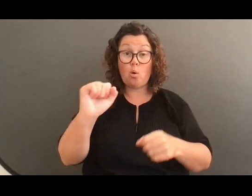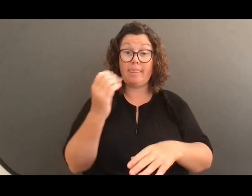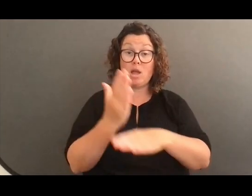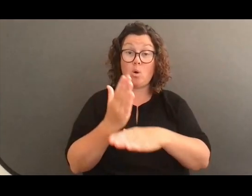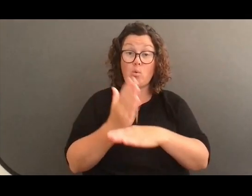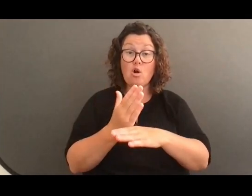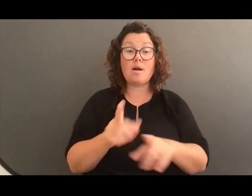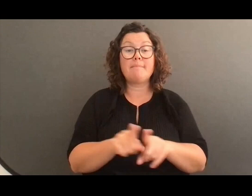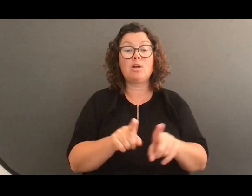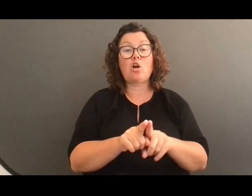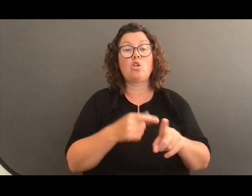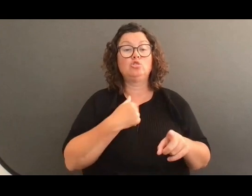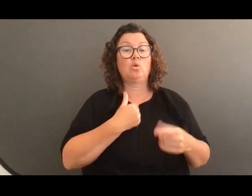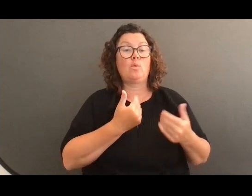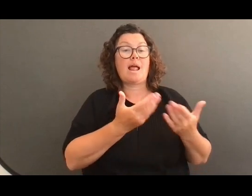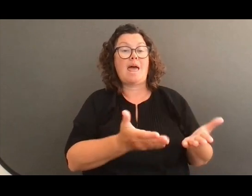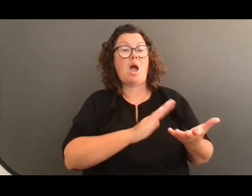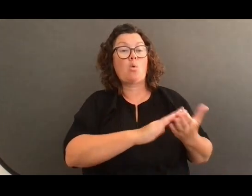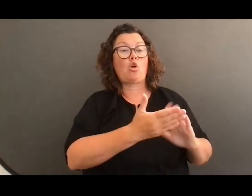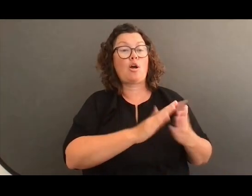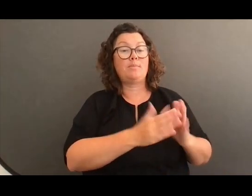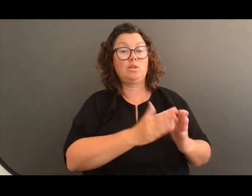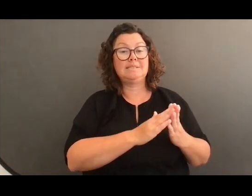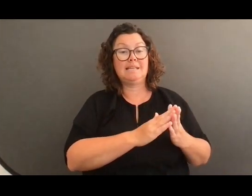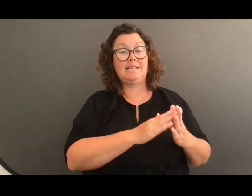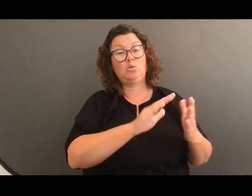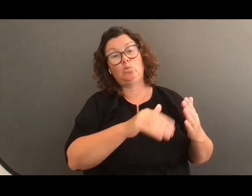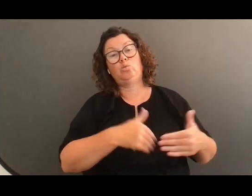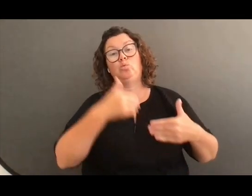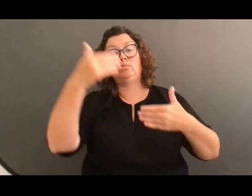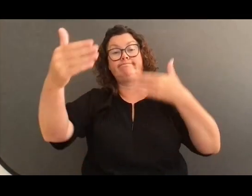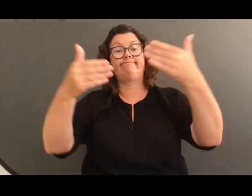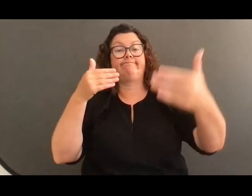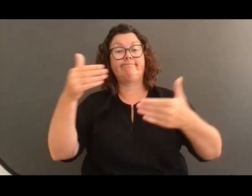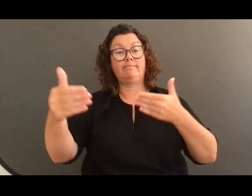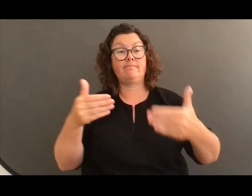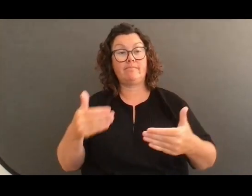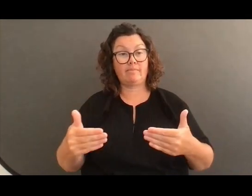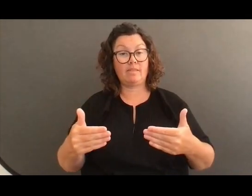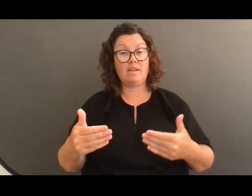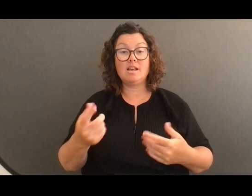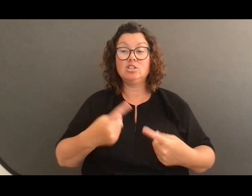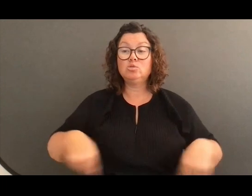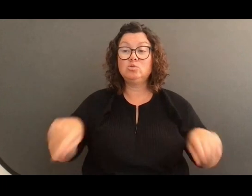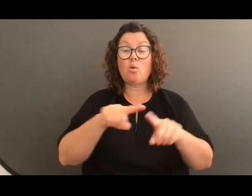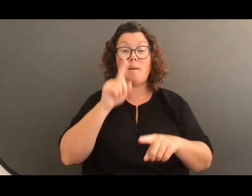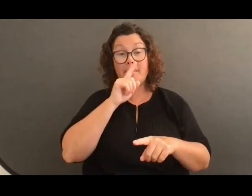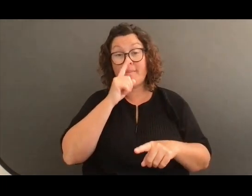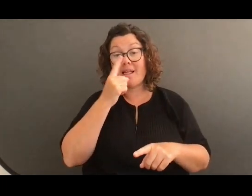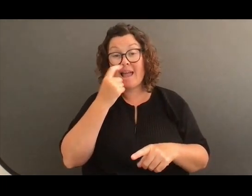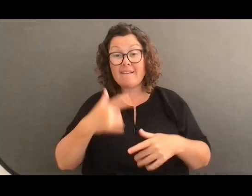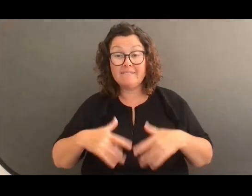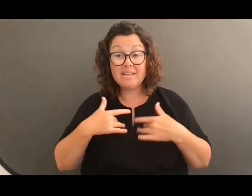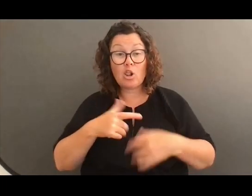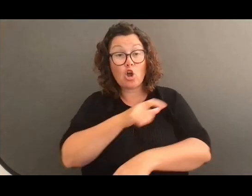don't compete with community members in the Waste to Art exhibition. And so that means that people can feel very confident to try and exhibit their